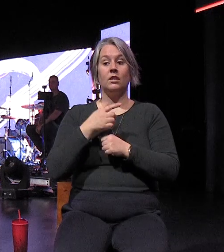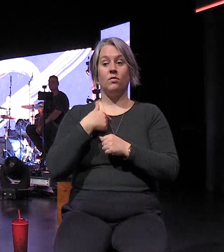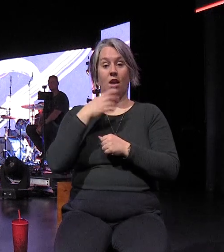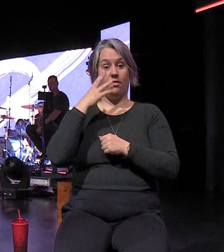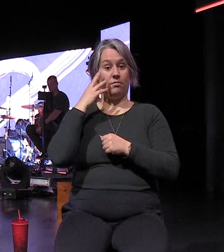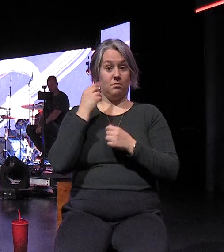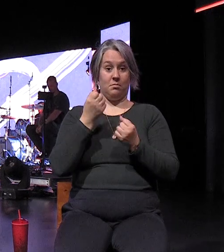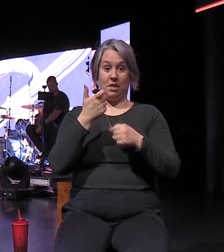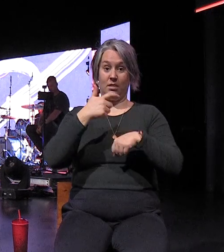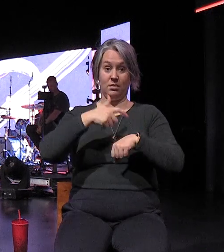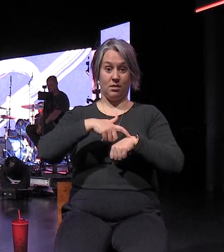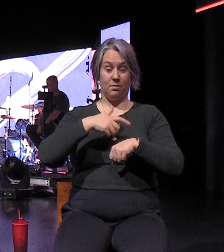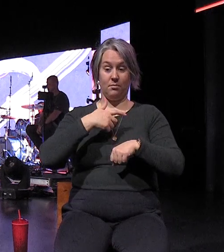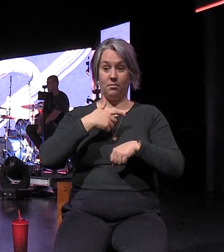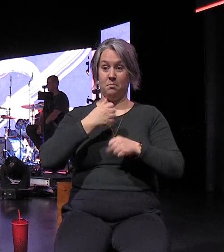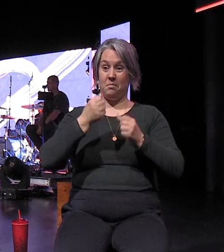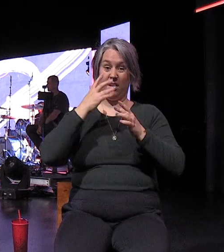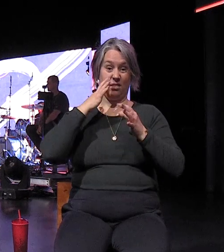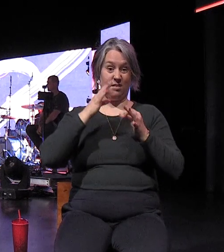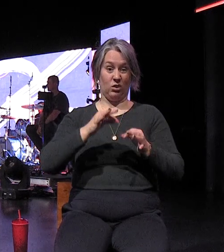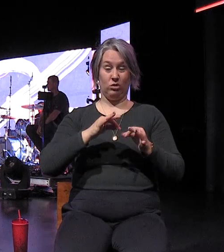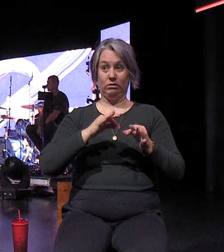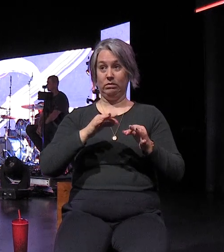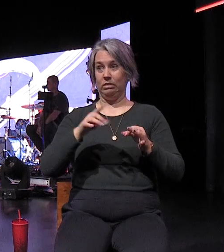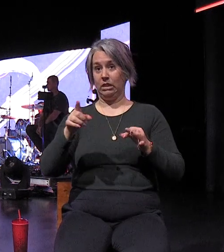the other way, sometimes big, sometimes small.